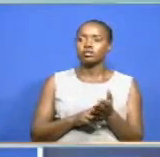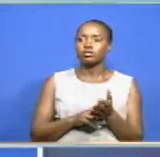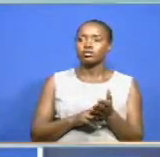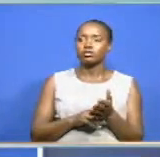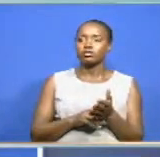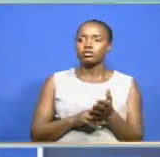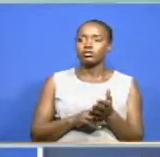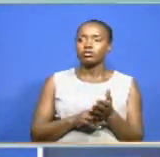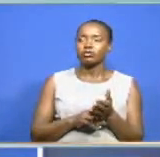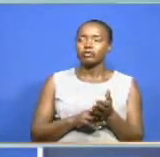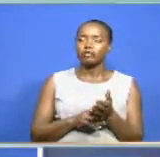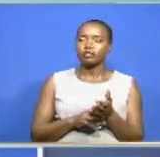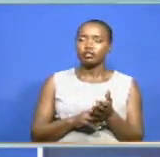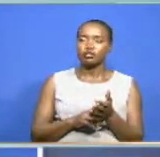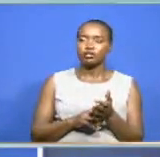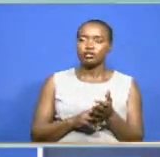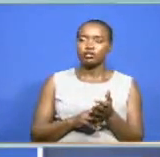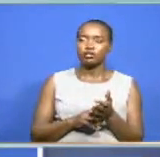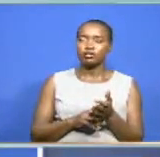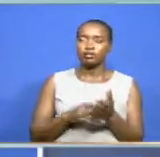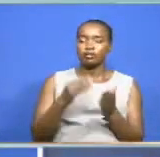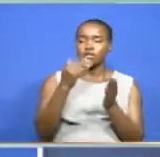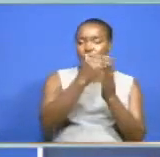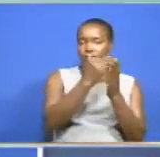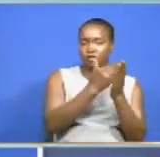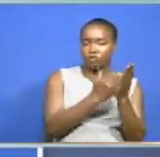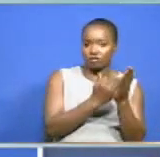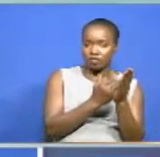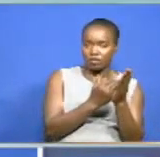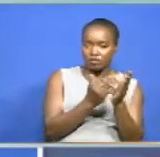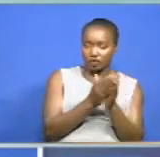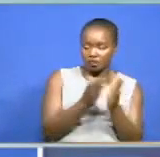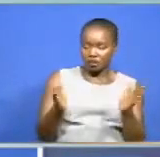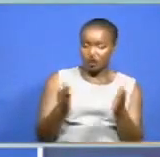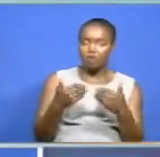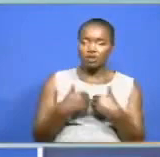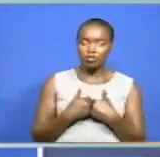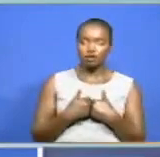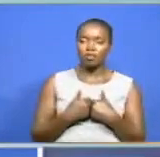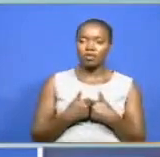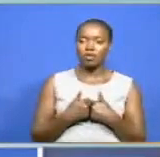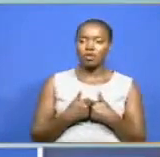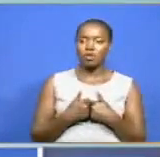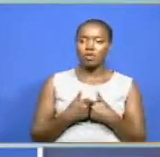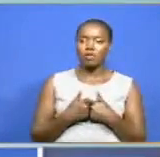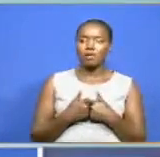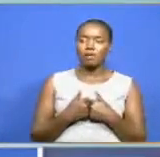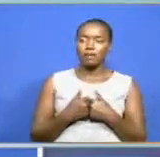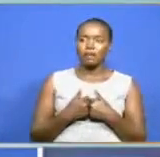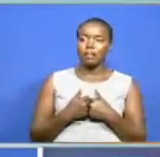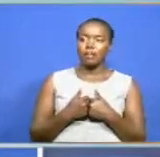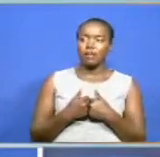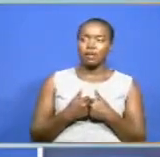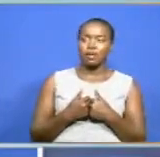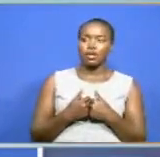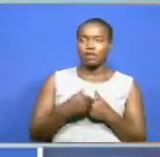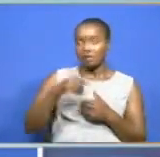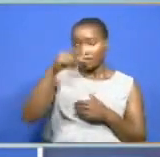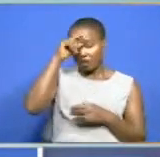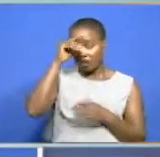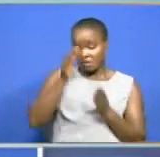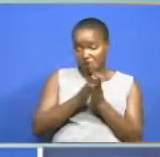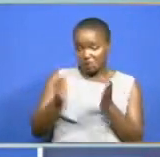said. We know that programs have a lifeline, but government doesn't have a lifeline.